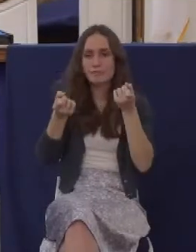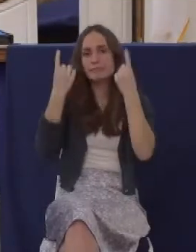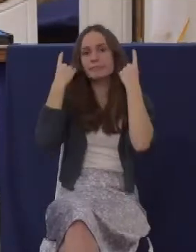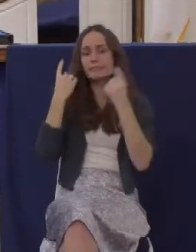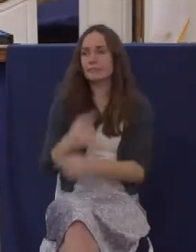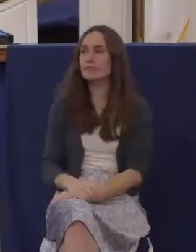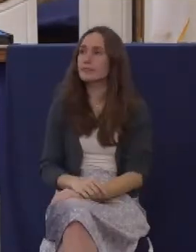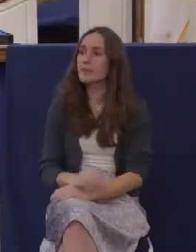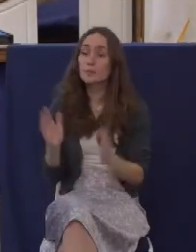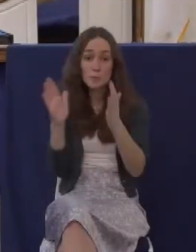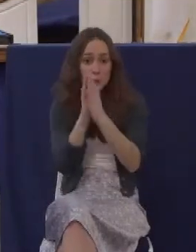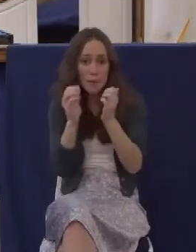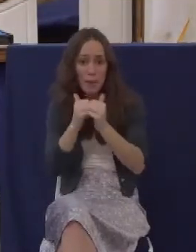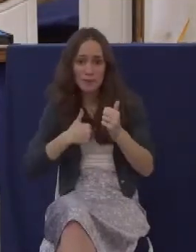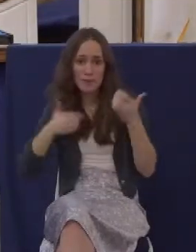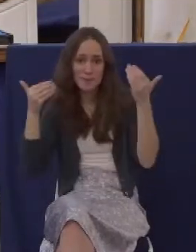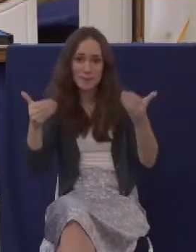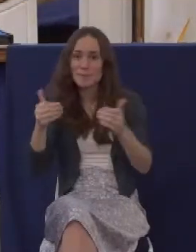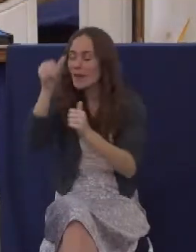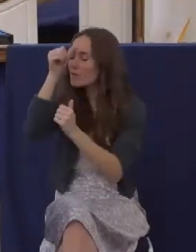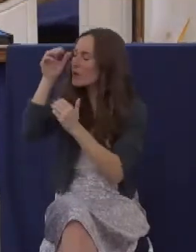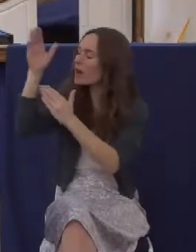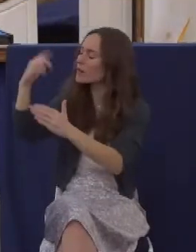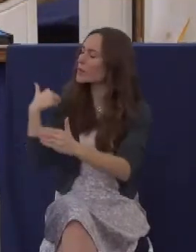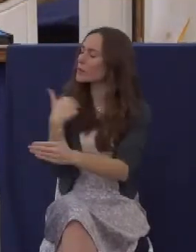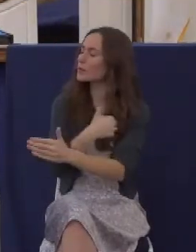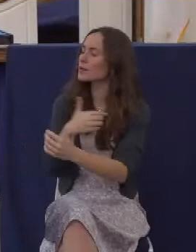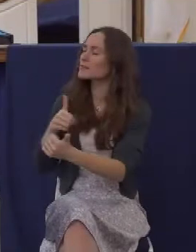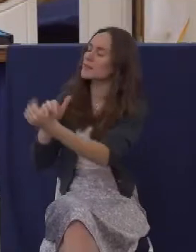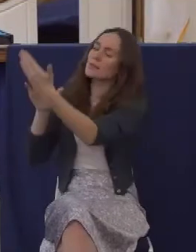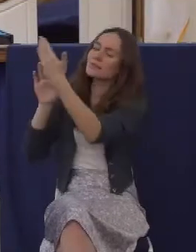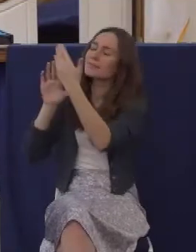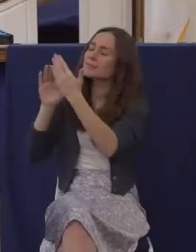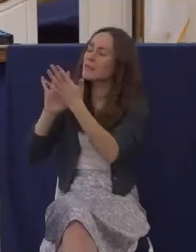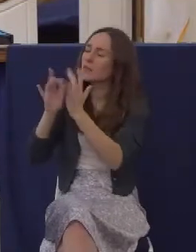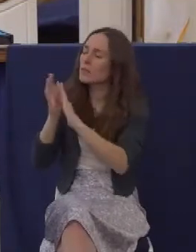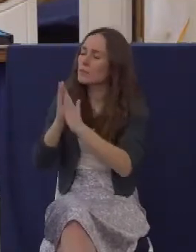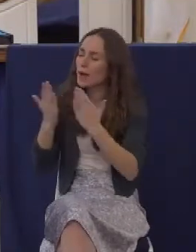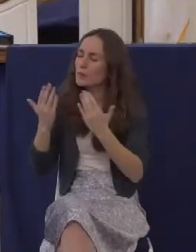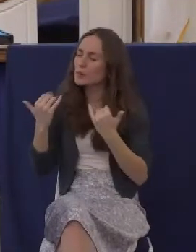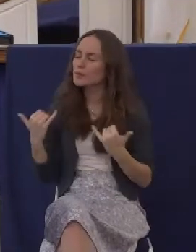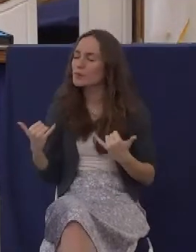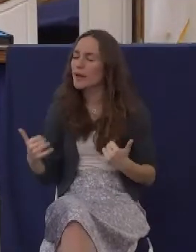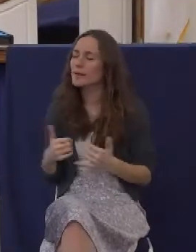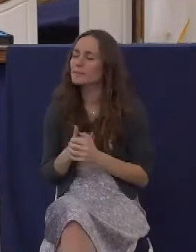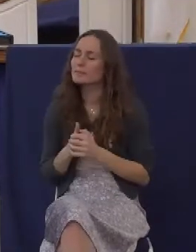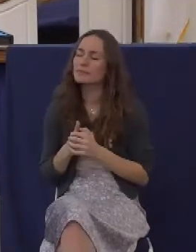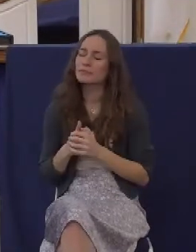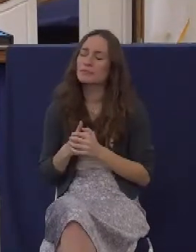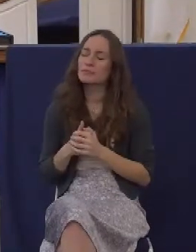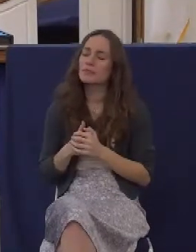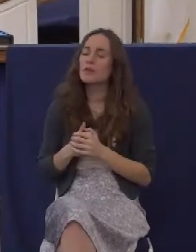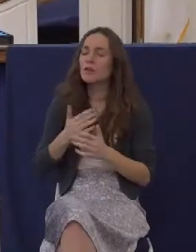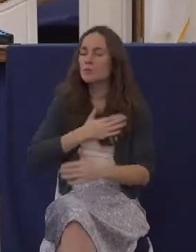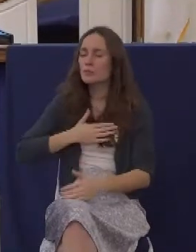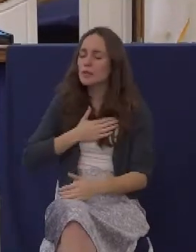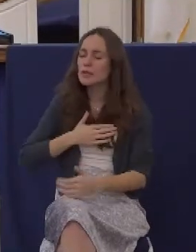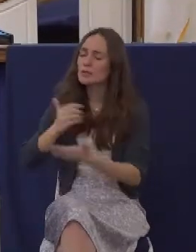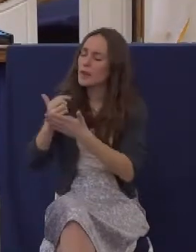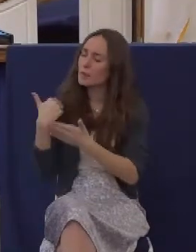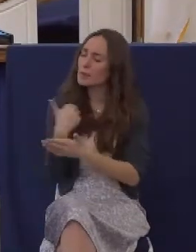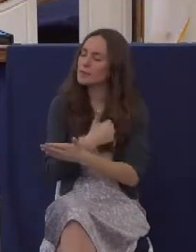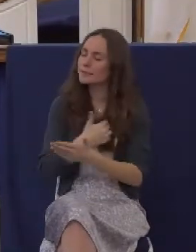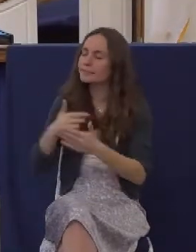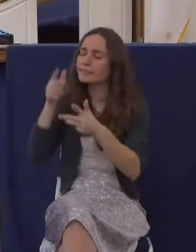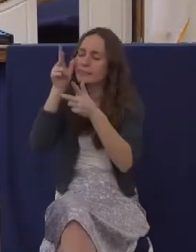Would you pray with me? Father, as we go into this passage of Scripture, would you please open our eyes, open